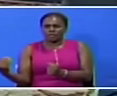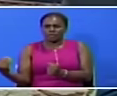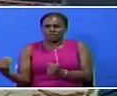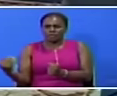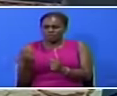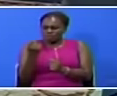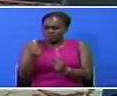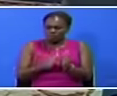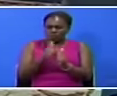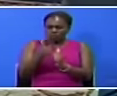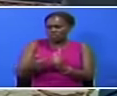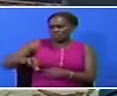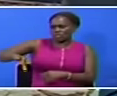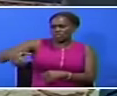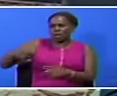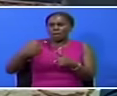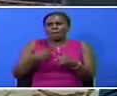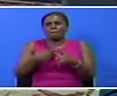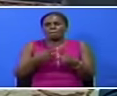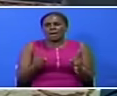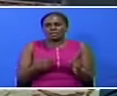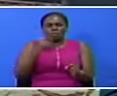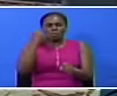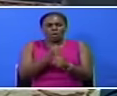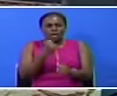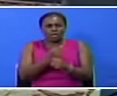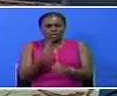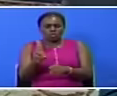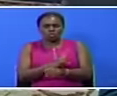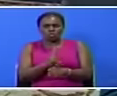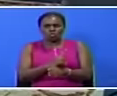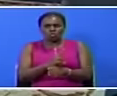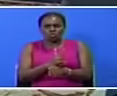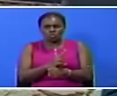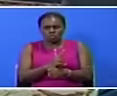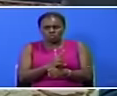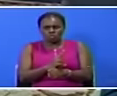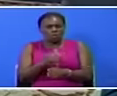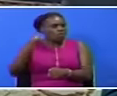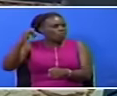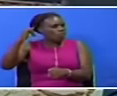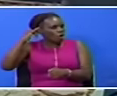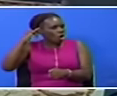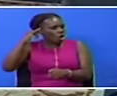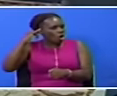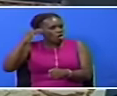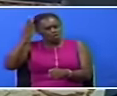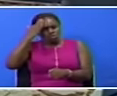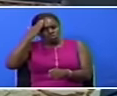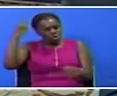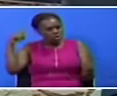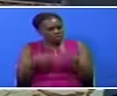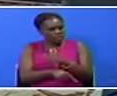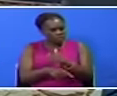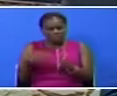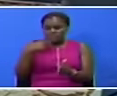from Eldoret town. But what they're working now is to use the phone of Eno Konsanse to unravel, because they're